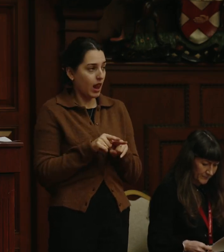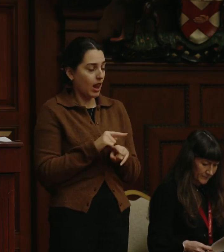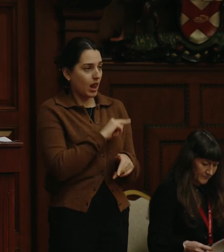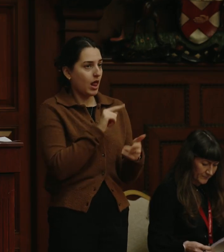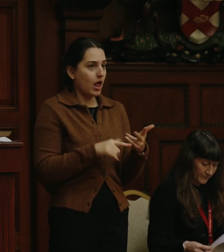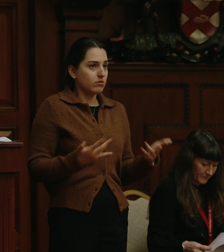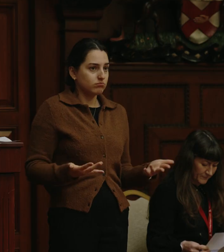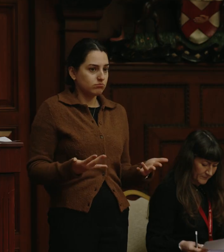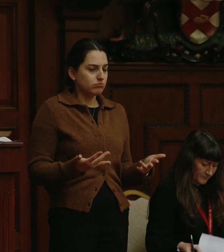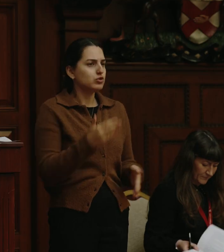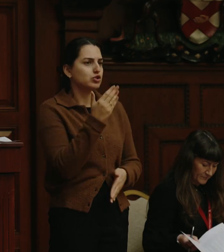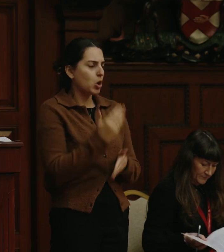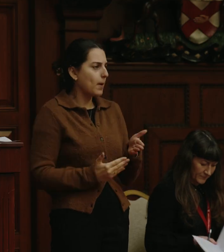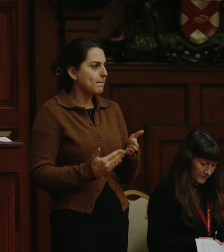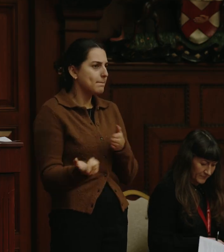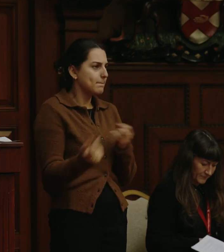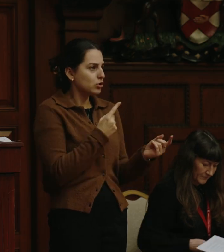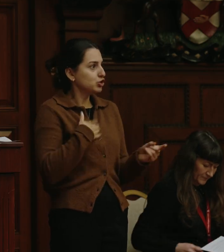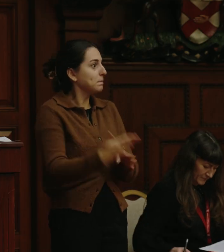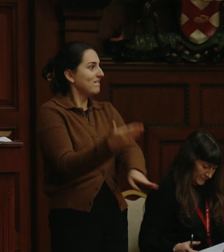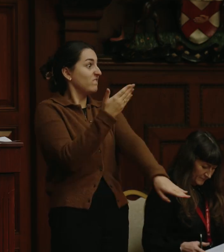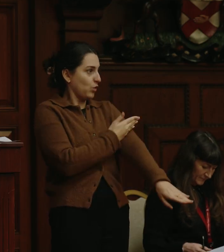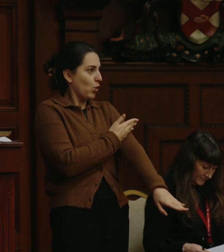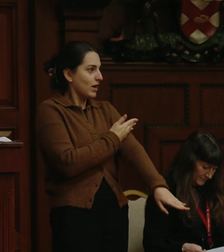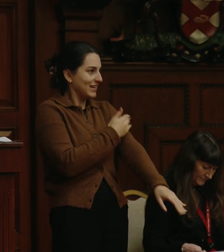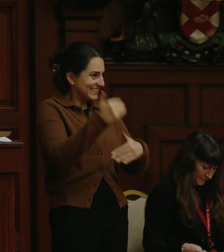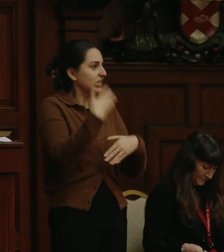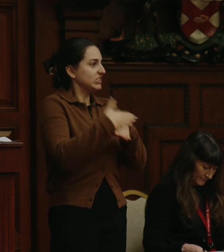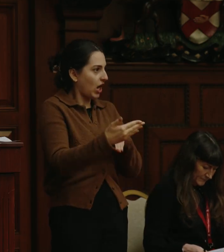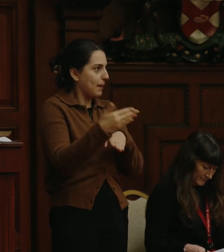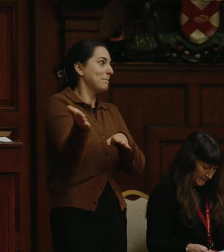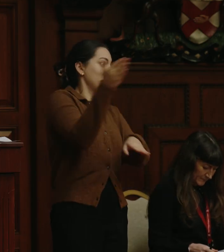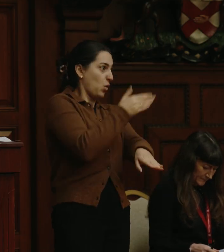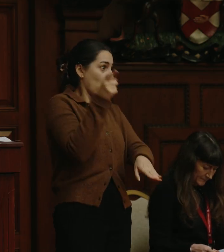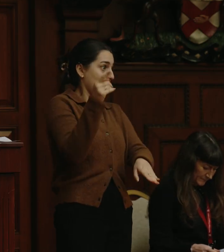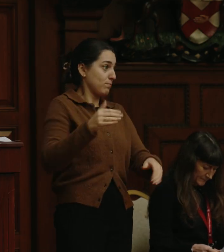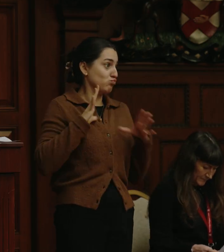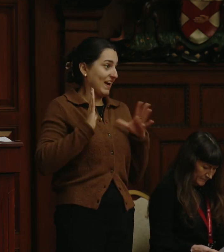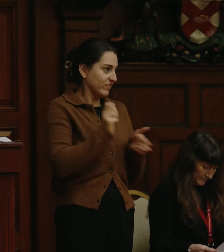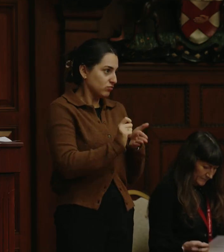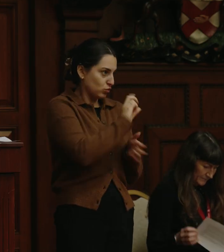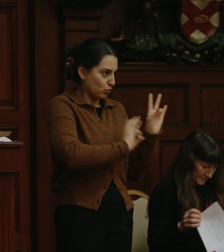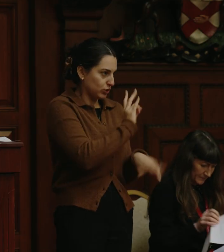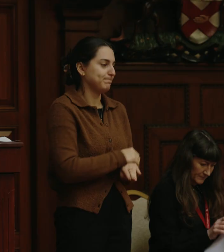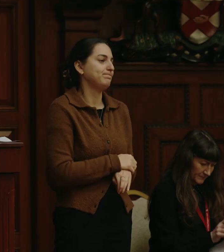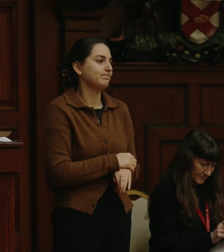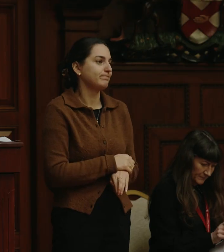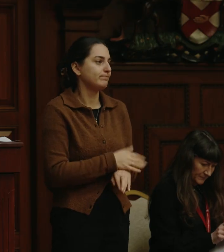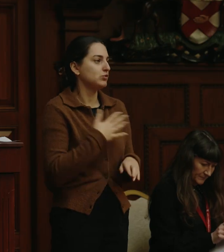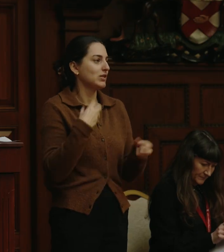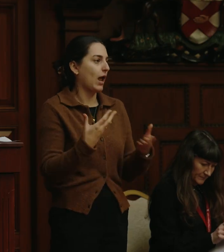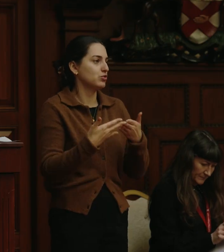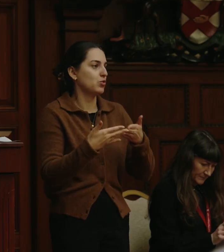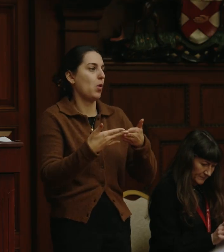as questions that came in actually before the session. So just I think to throw things